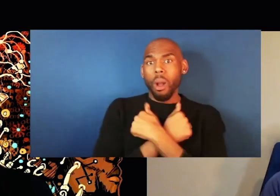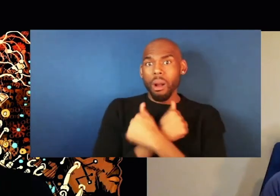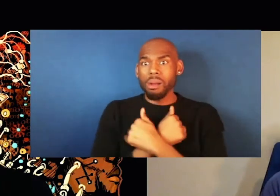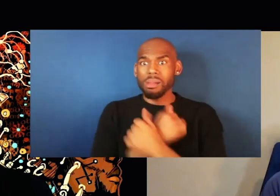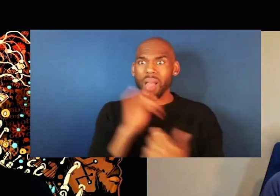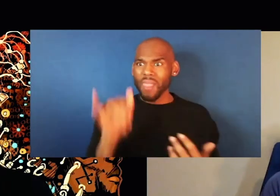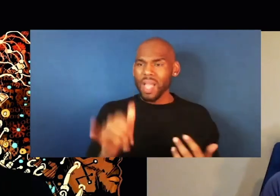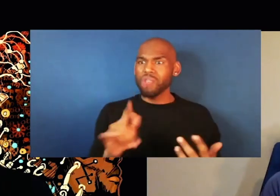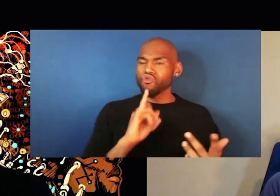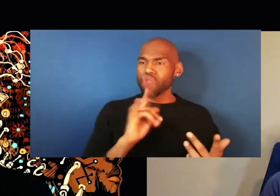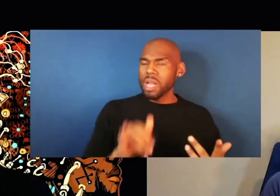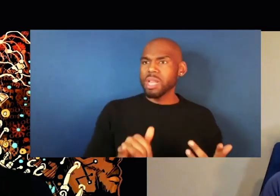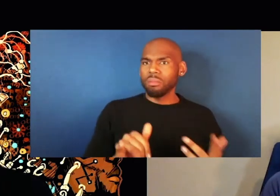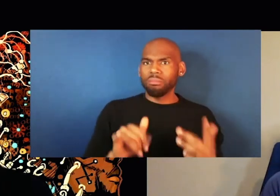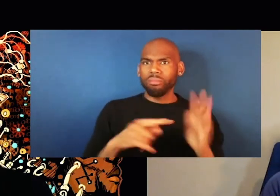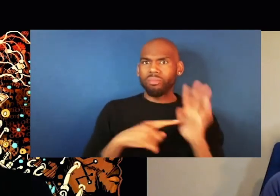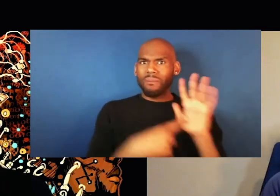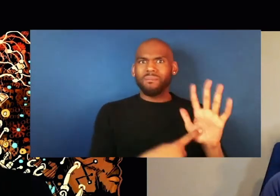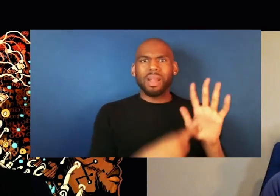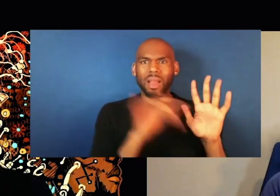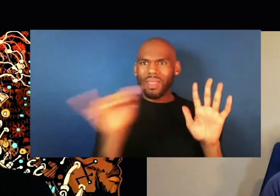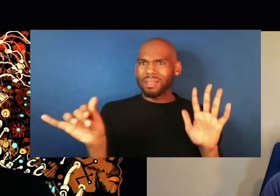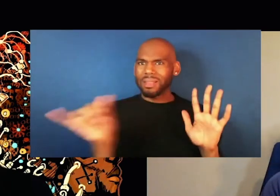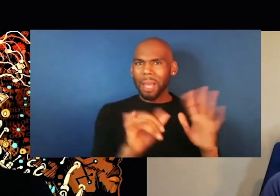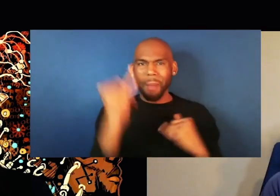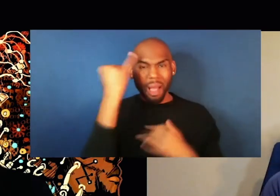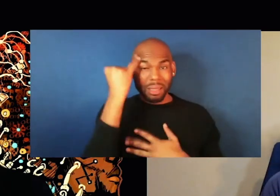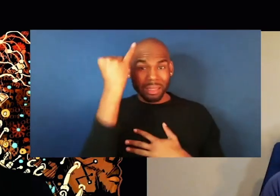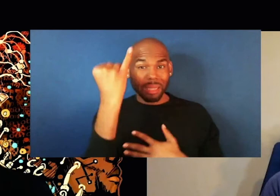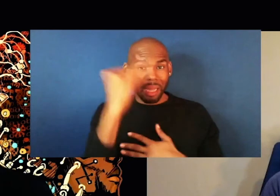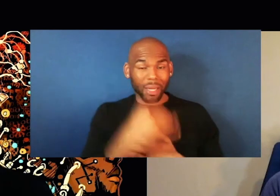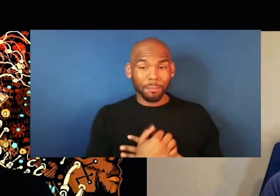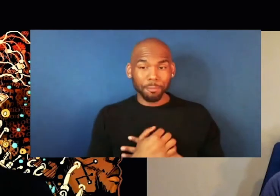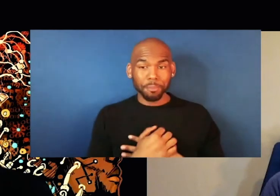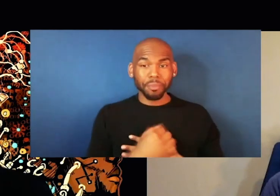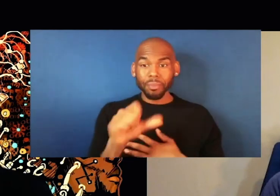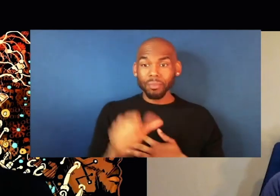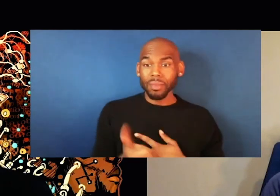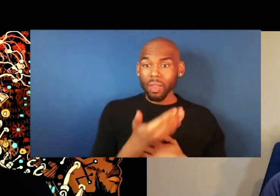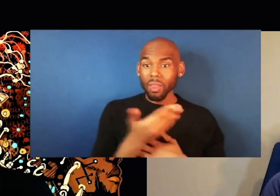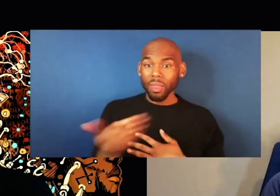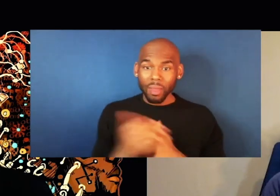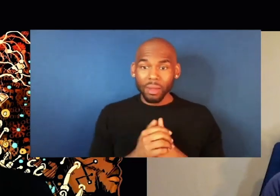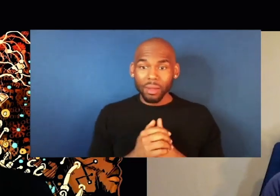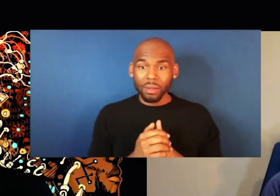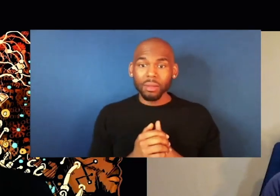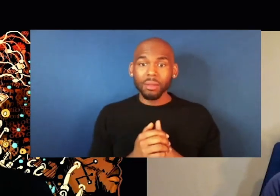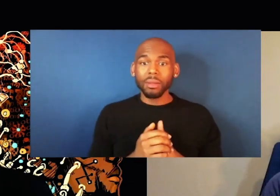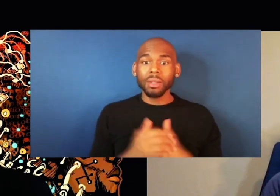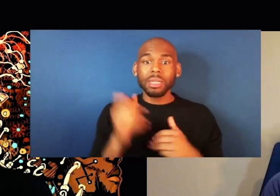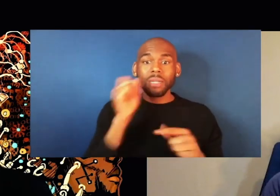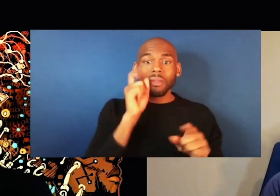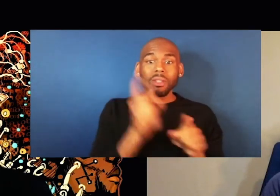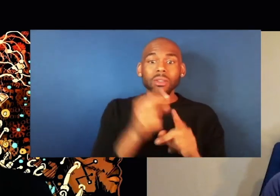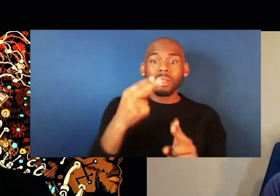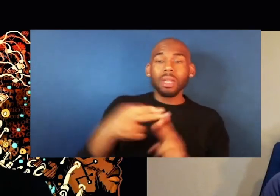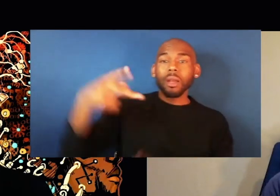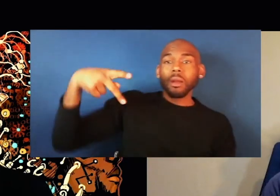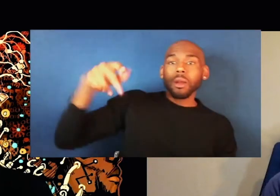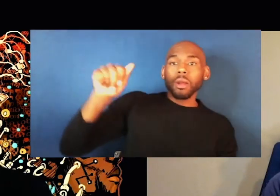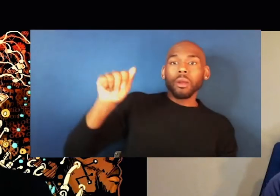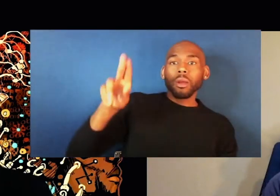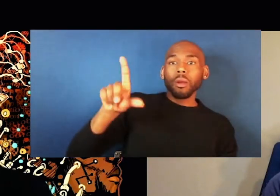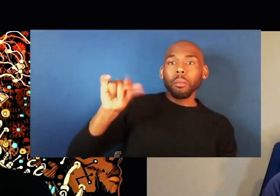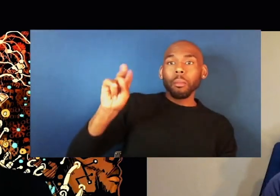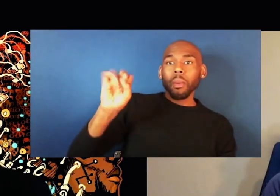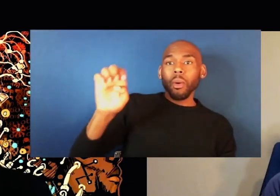it's kind of like reflecting that idea, if anything. The other thing to remember is that there was there's a sister named